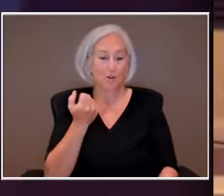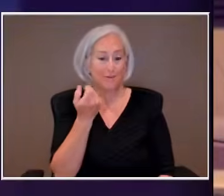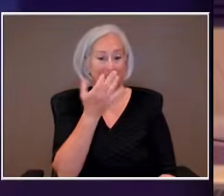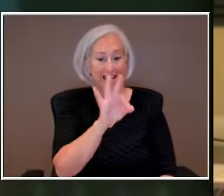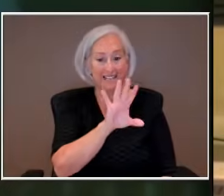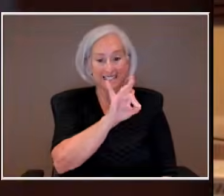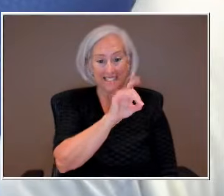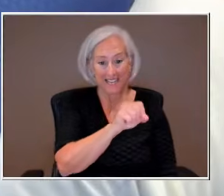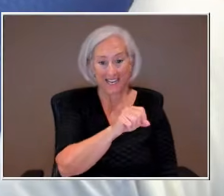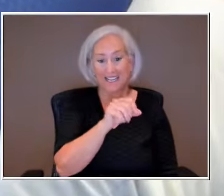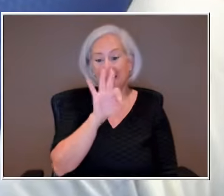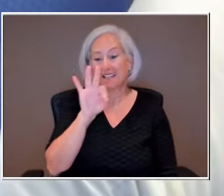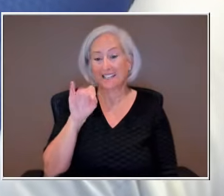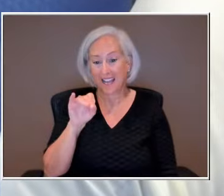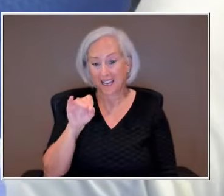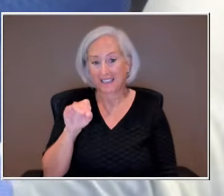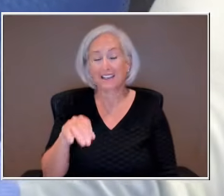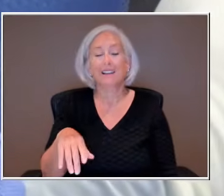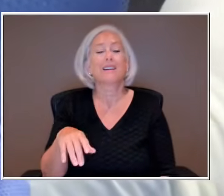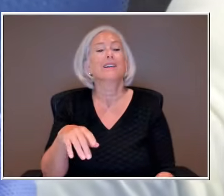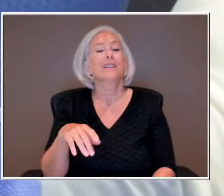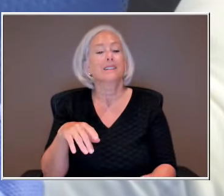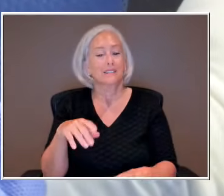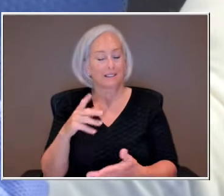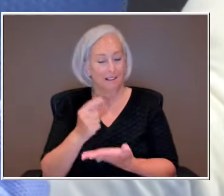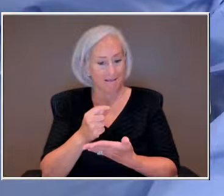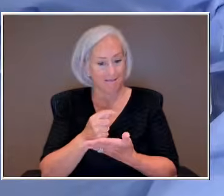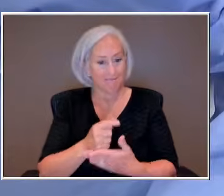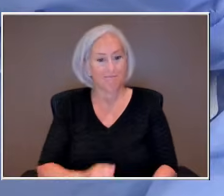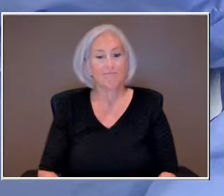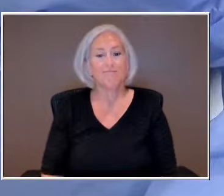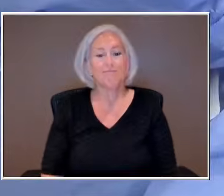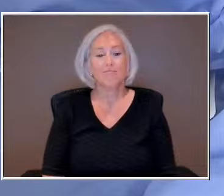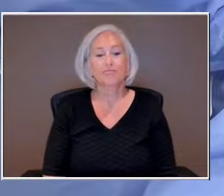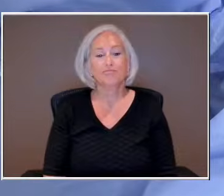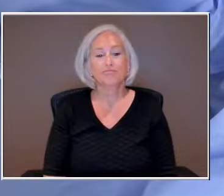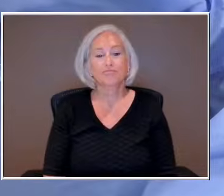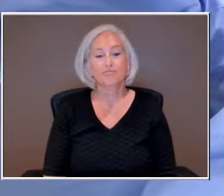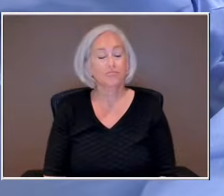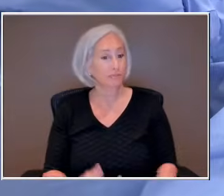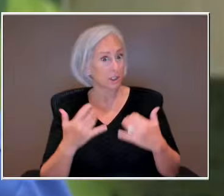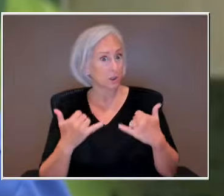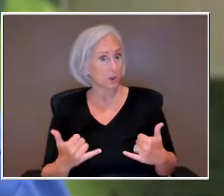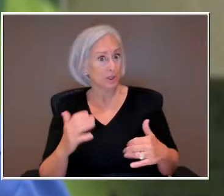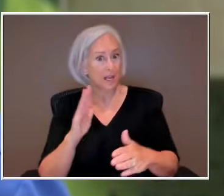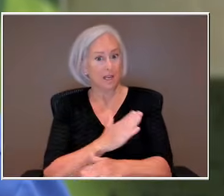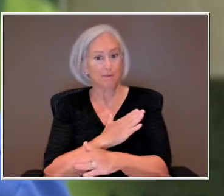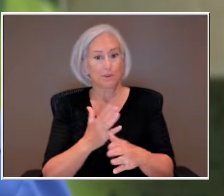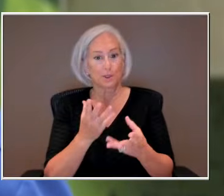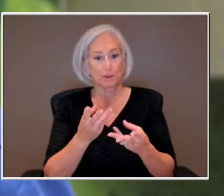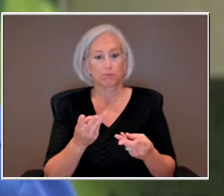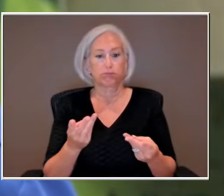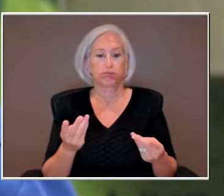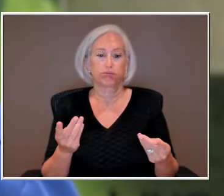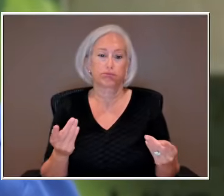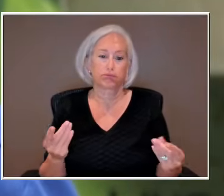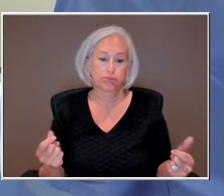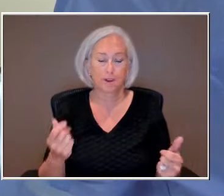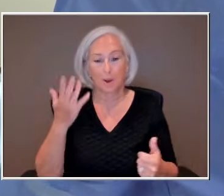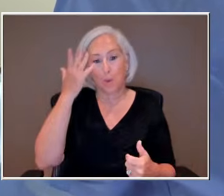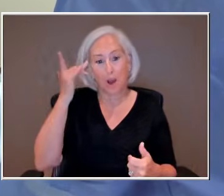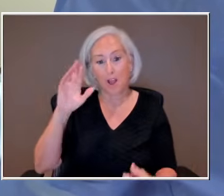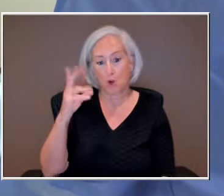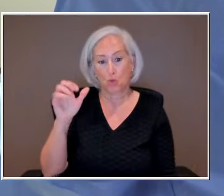listeners everywhere. 1, 2, big poke. But today, the music fades as Richard prepares for something far